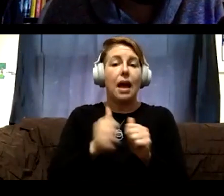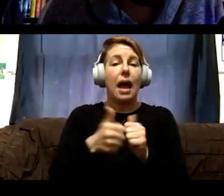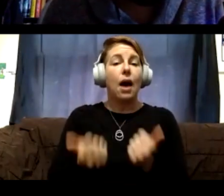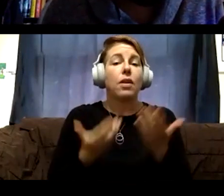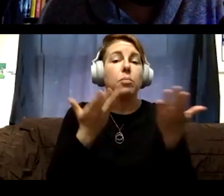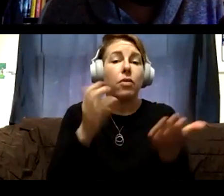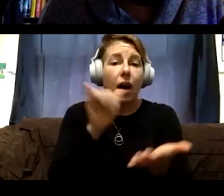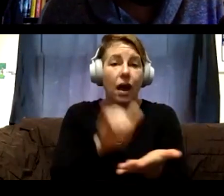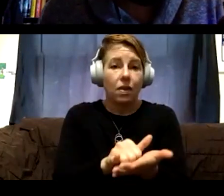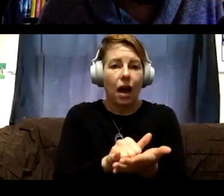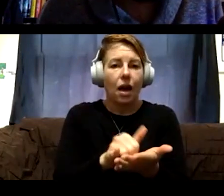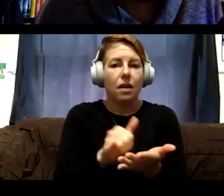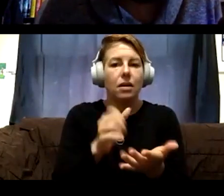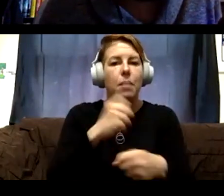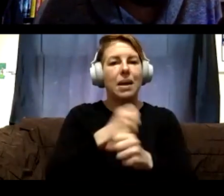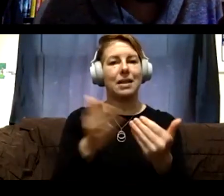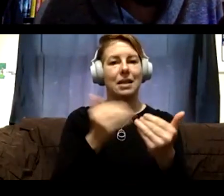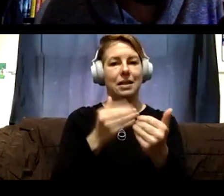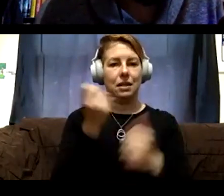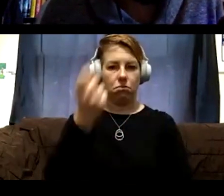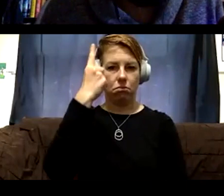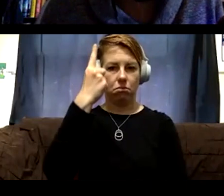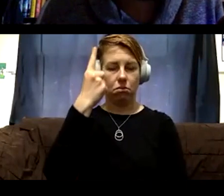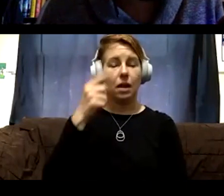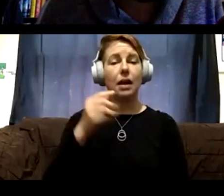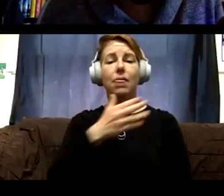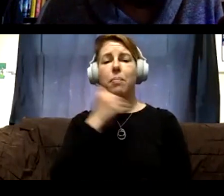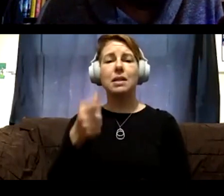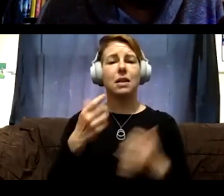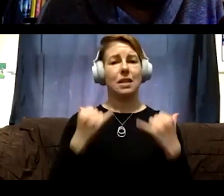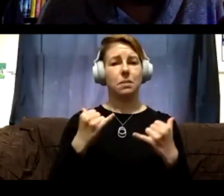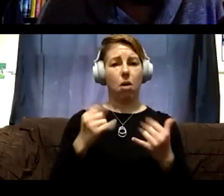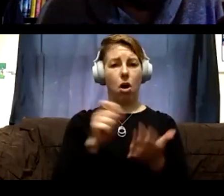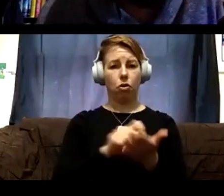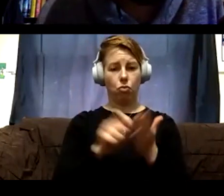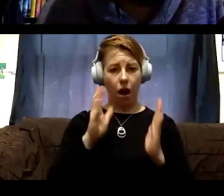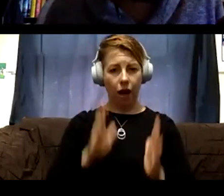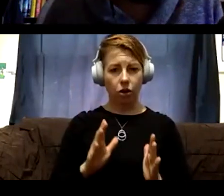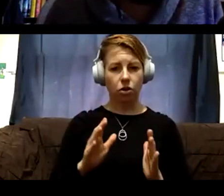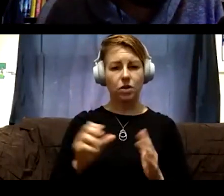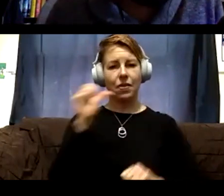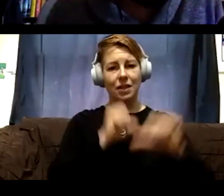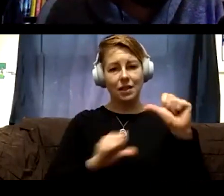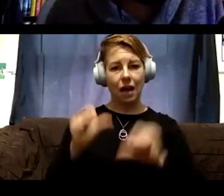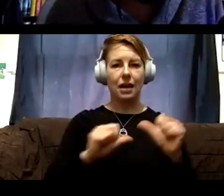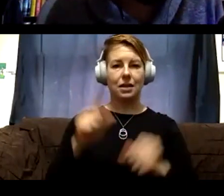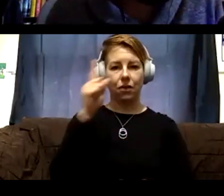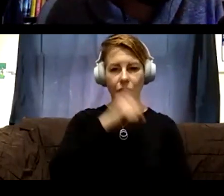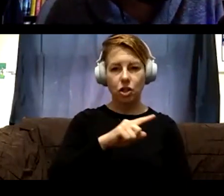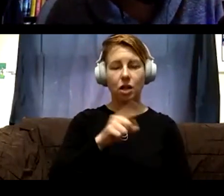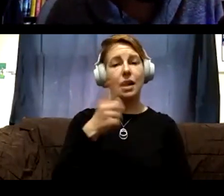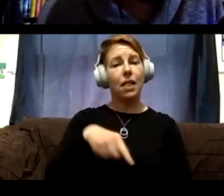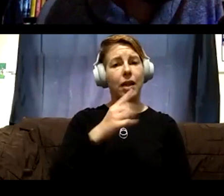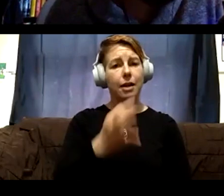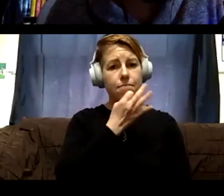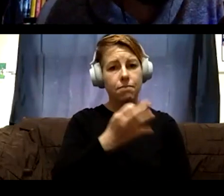form. For the best of these modern writers of science fiction have the knack of imparting knowledge and even